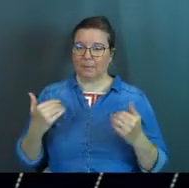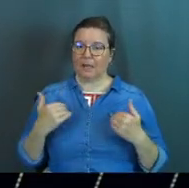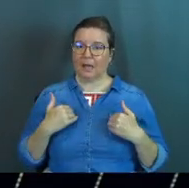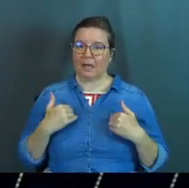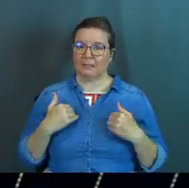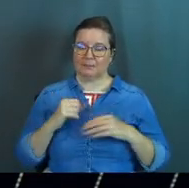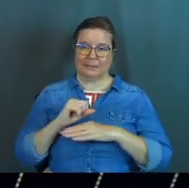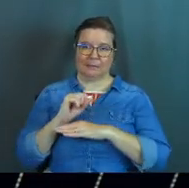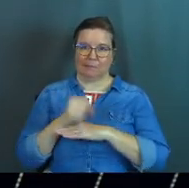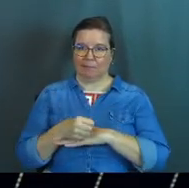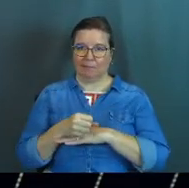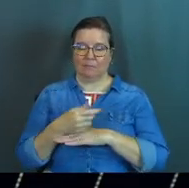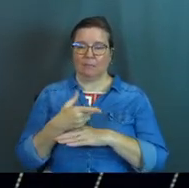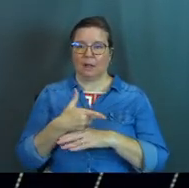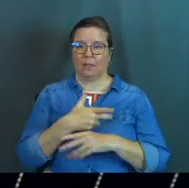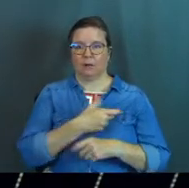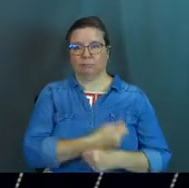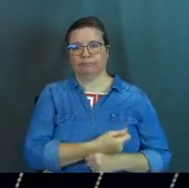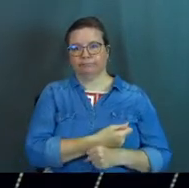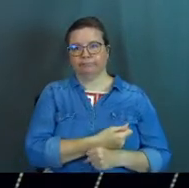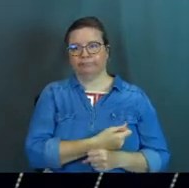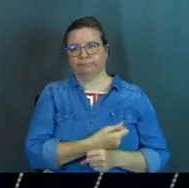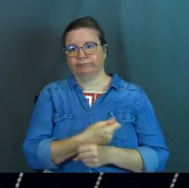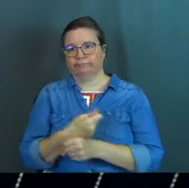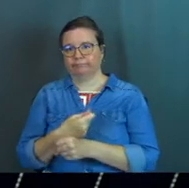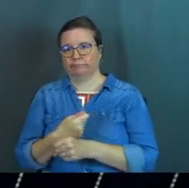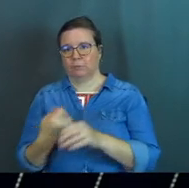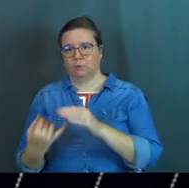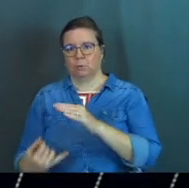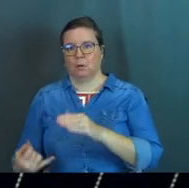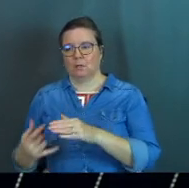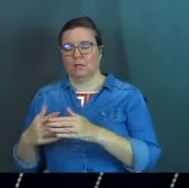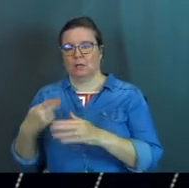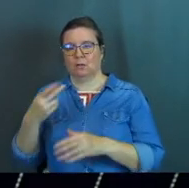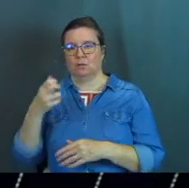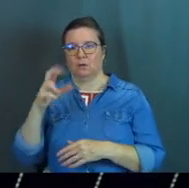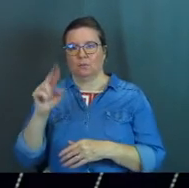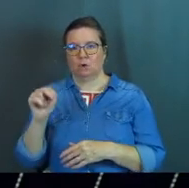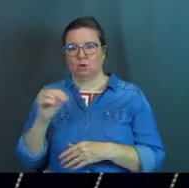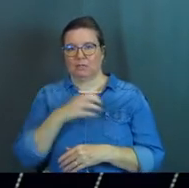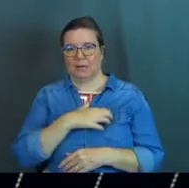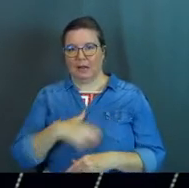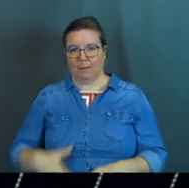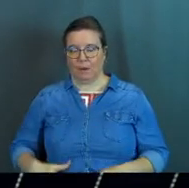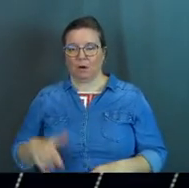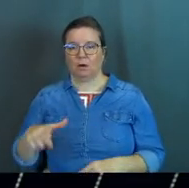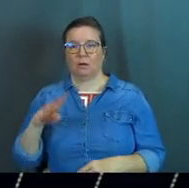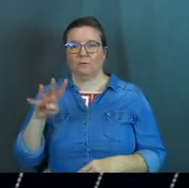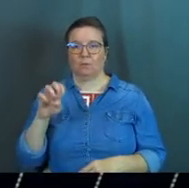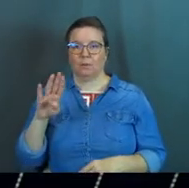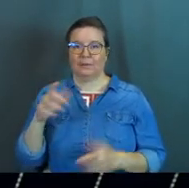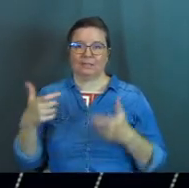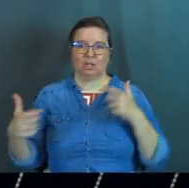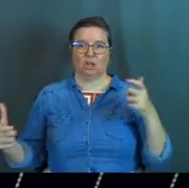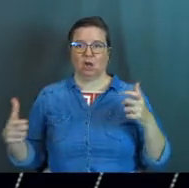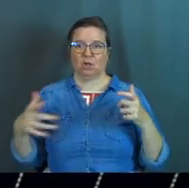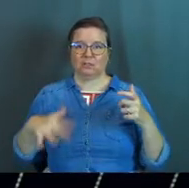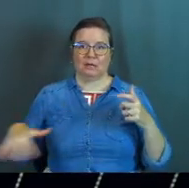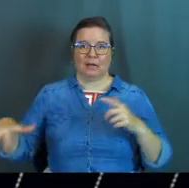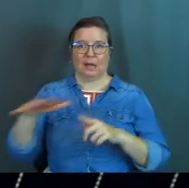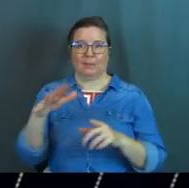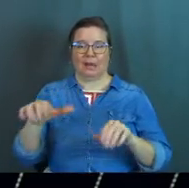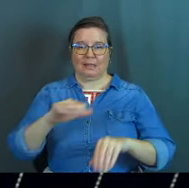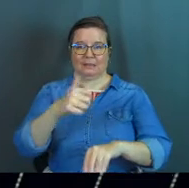been conquered, and they've been taken into exile into the Persian Empire in 400 BC. The Persian Empire is the largest empire that had